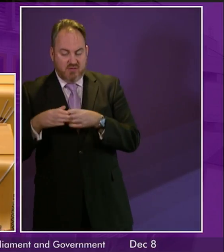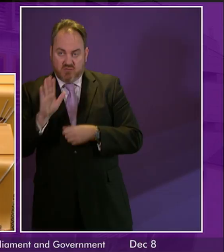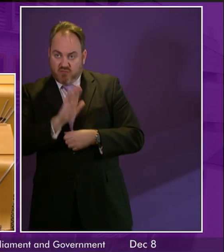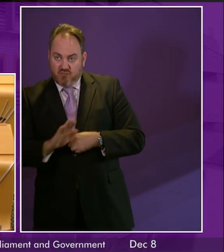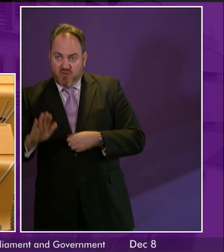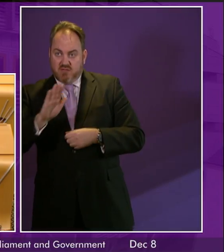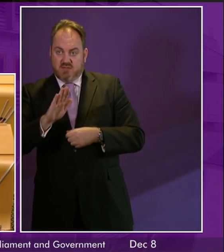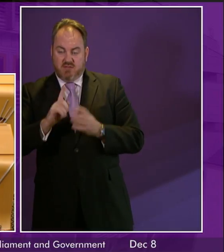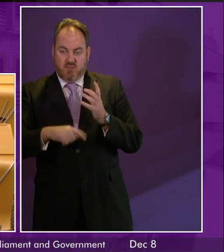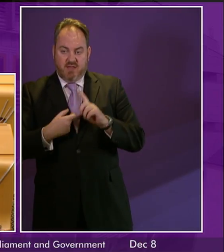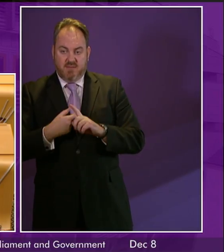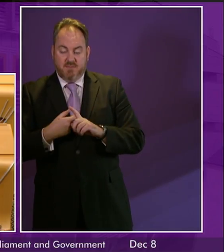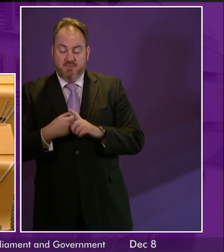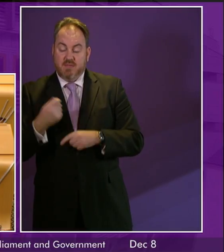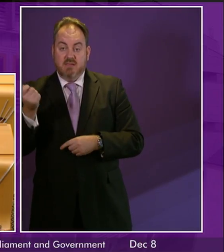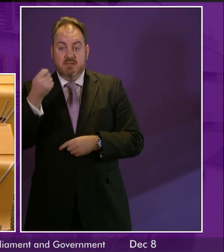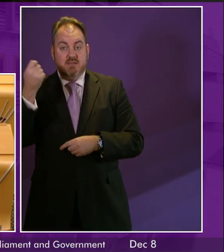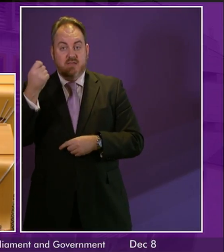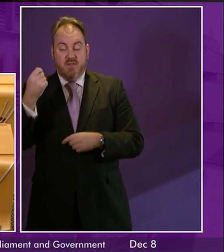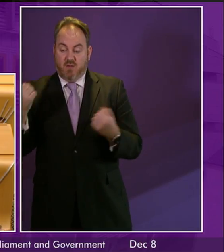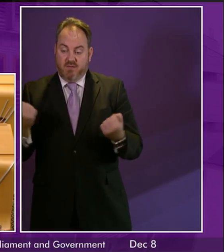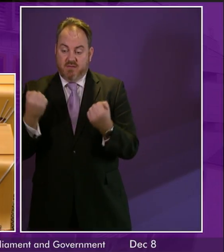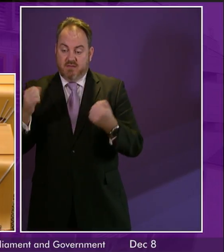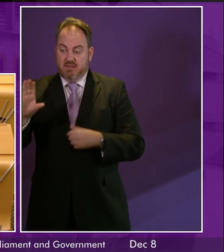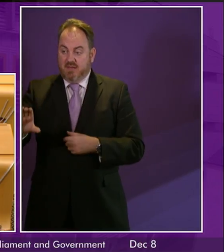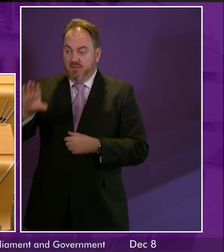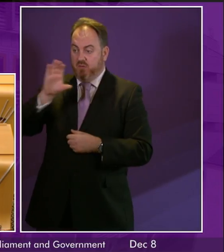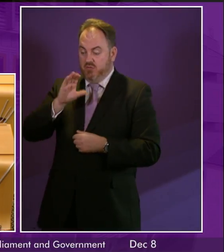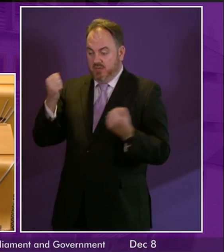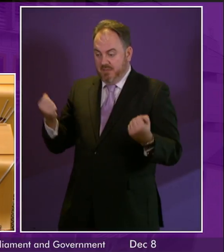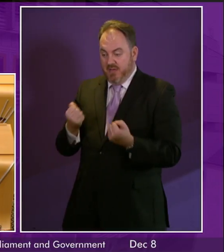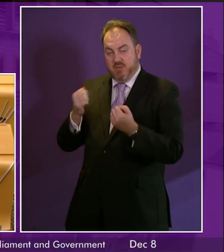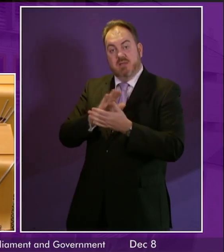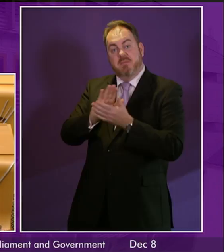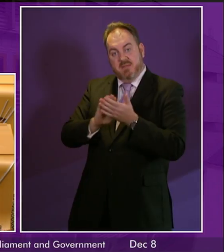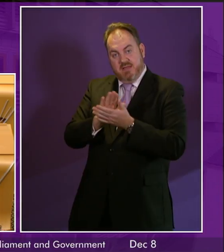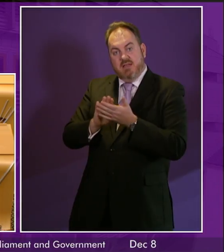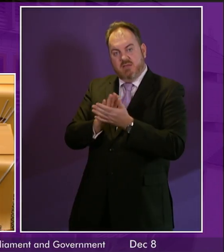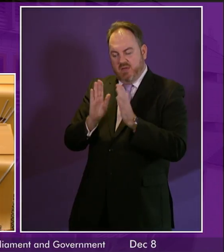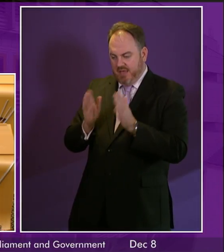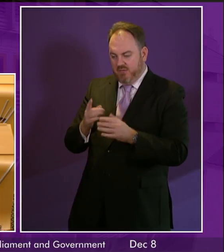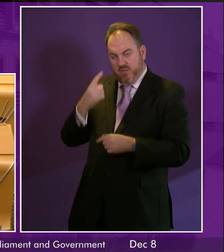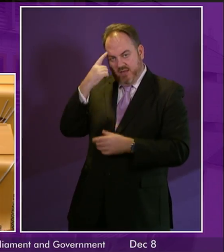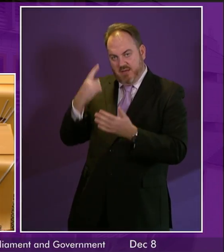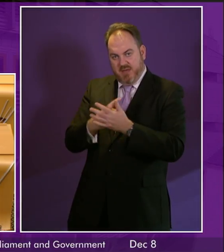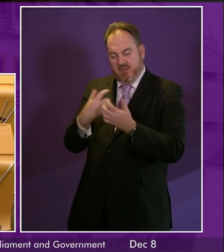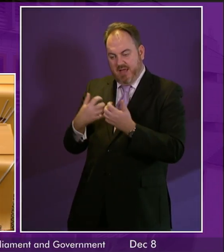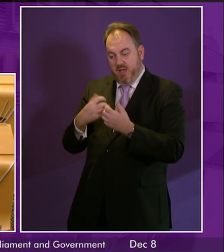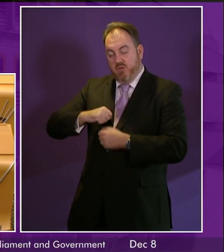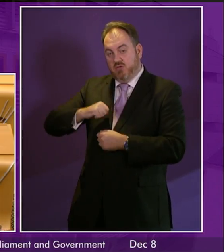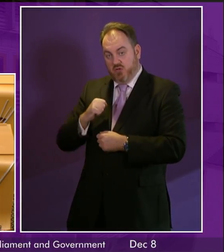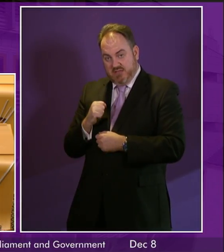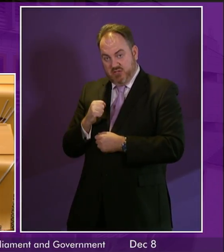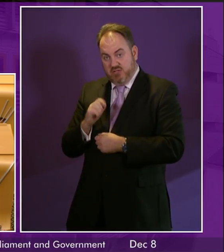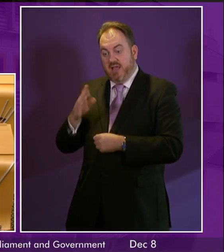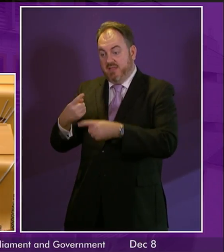recognised, successful devolution of further powers to this Parliament requires the intergovernmental machinery between the Scottish and the UK